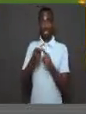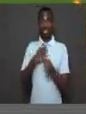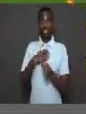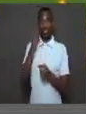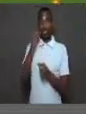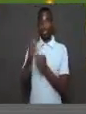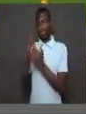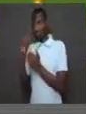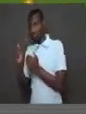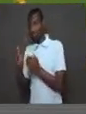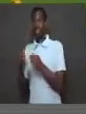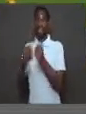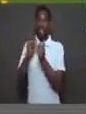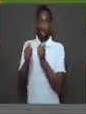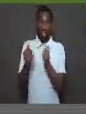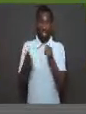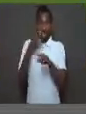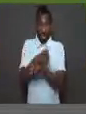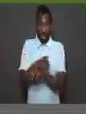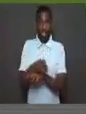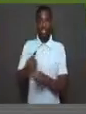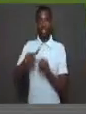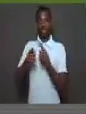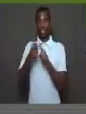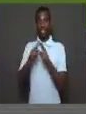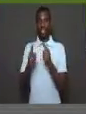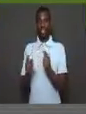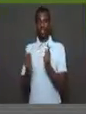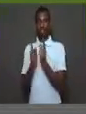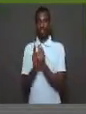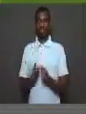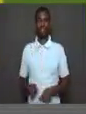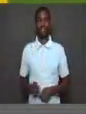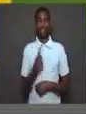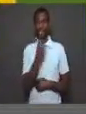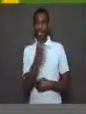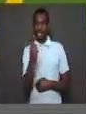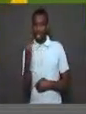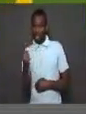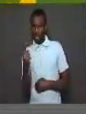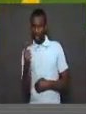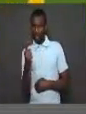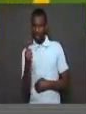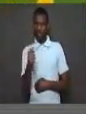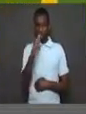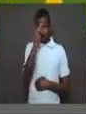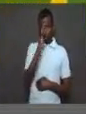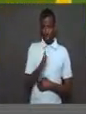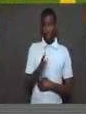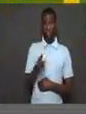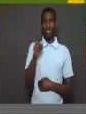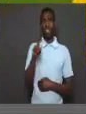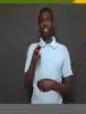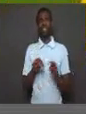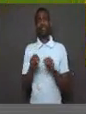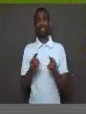neighbor. If you recall, each individual observed these motions